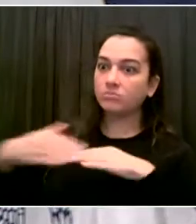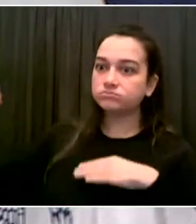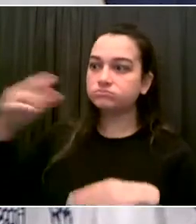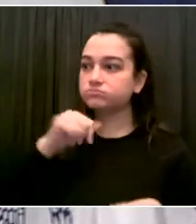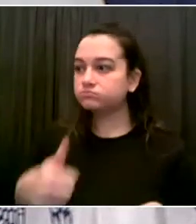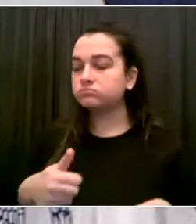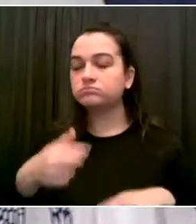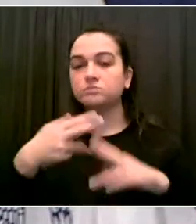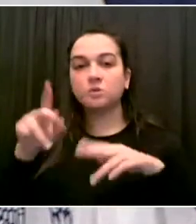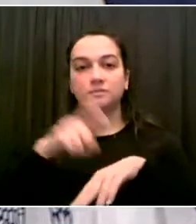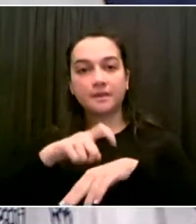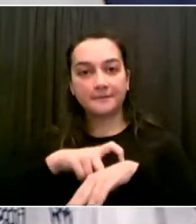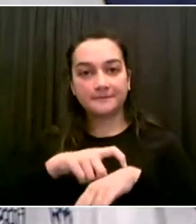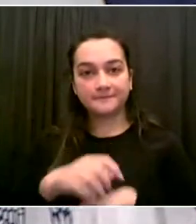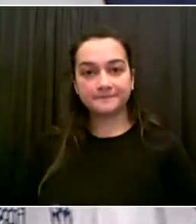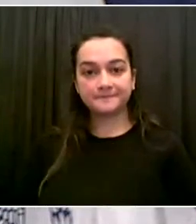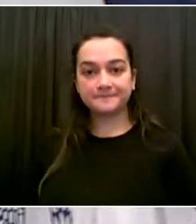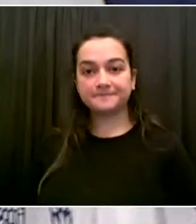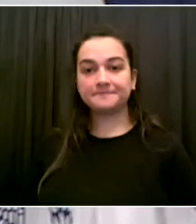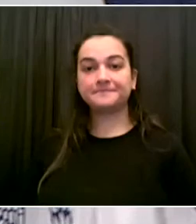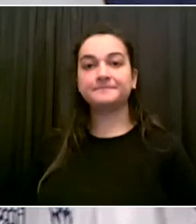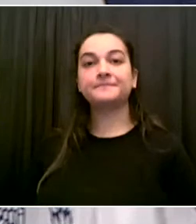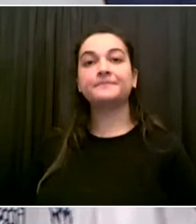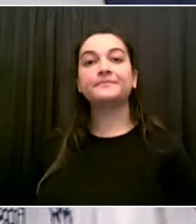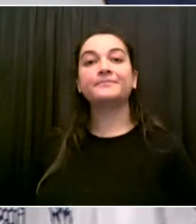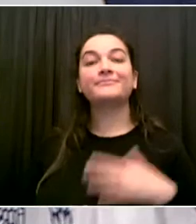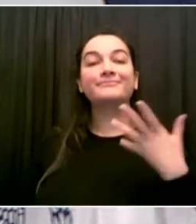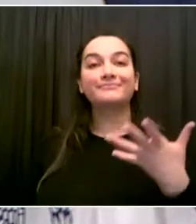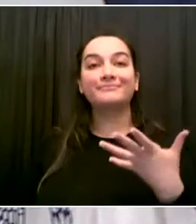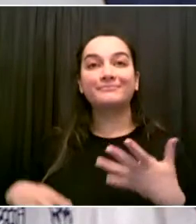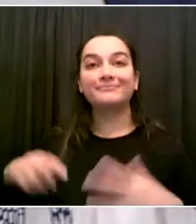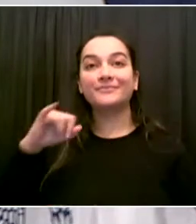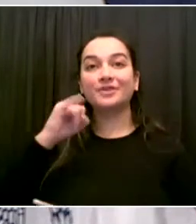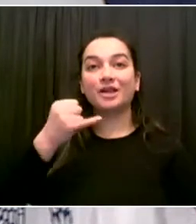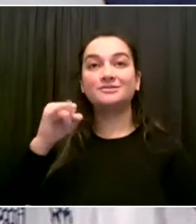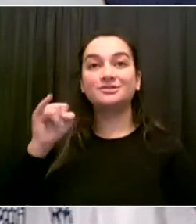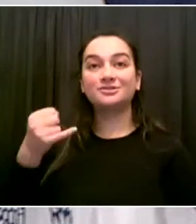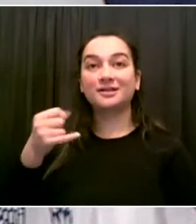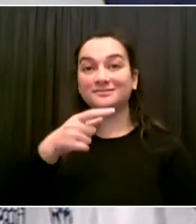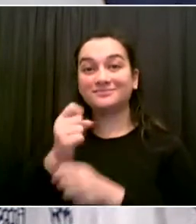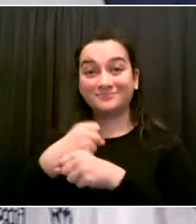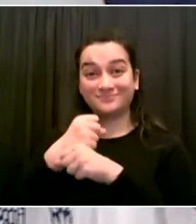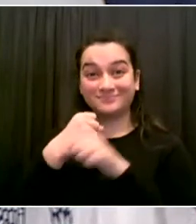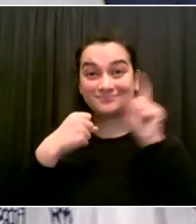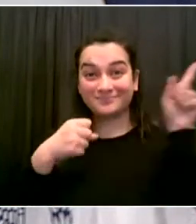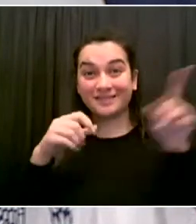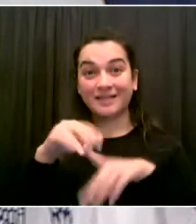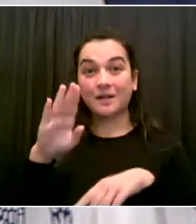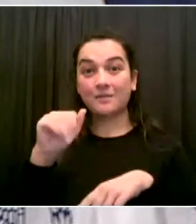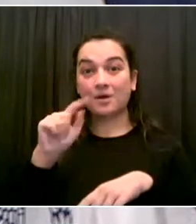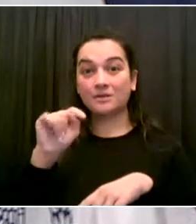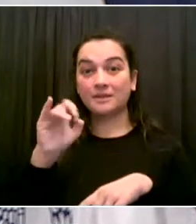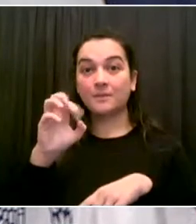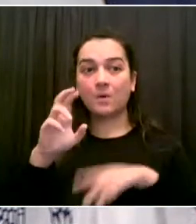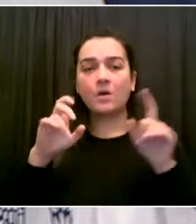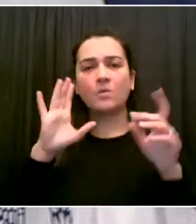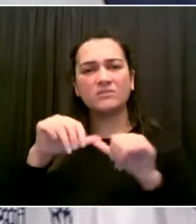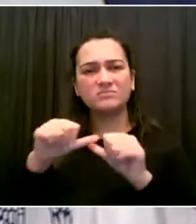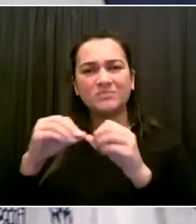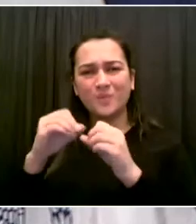investigation needed here, is something that will play out over weeks, and then we'll be back with the kind of numbers